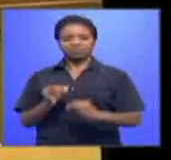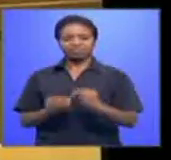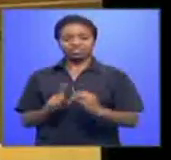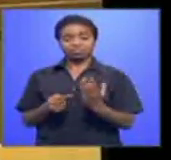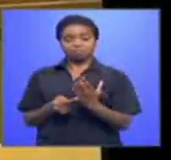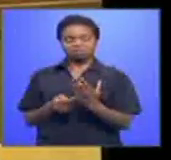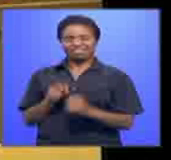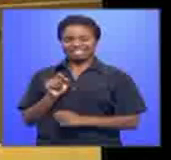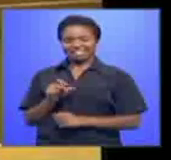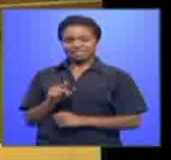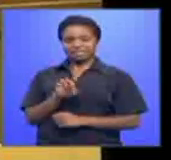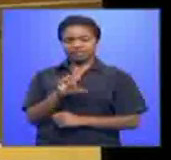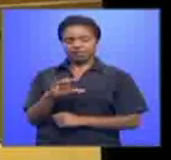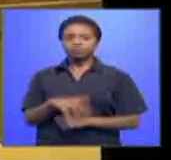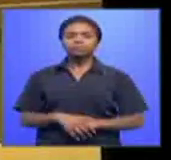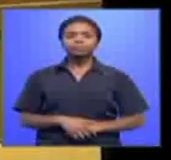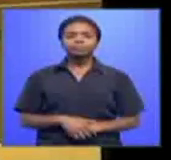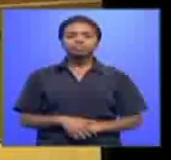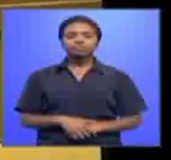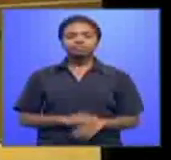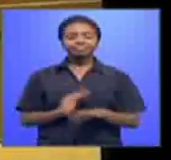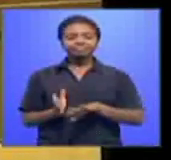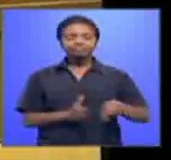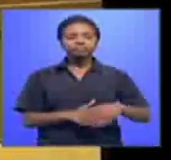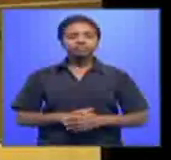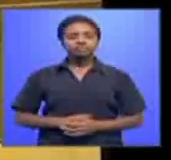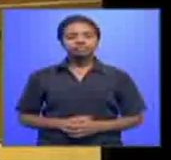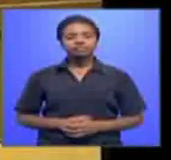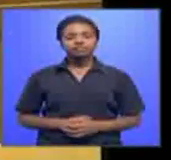I've asked for work in the